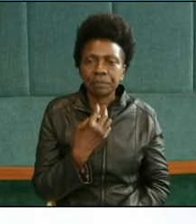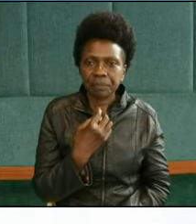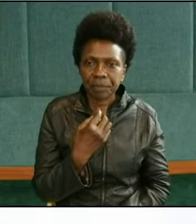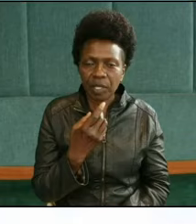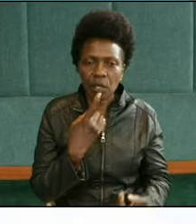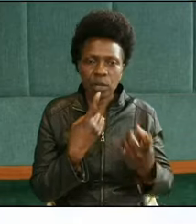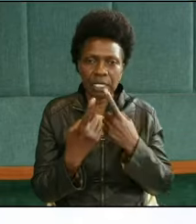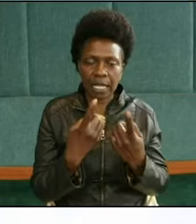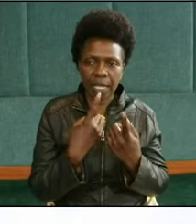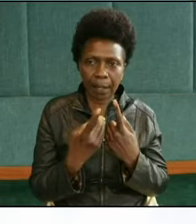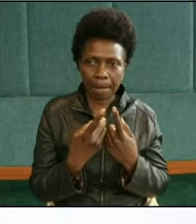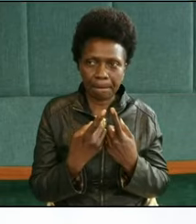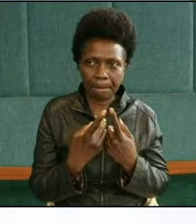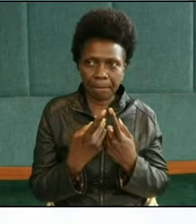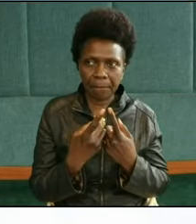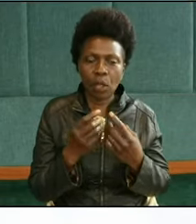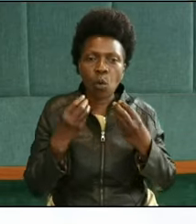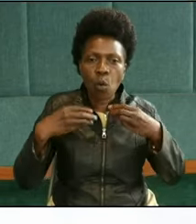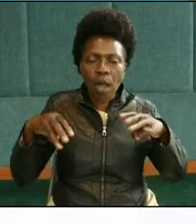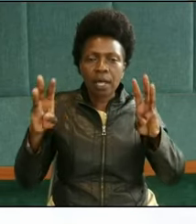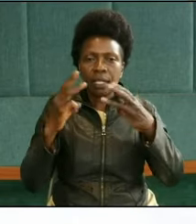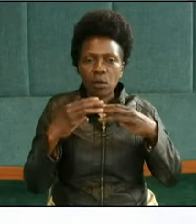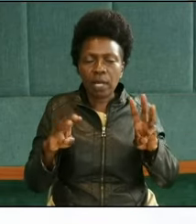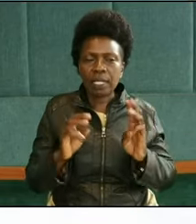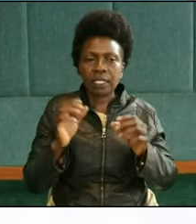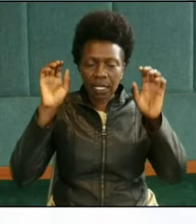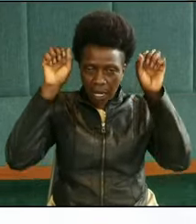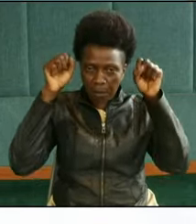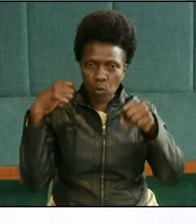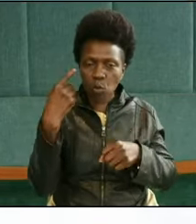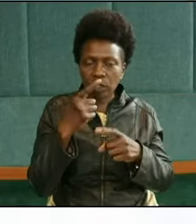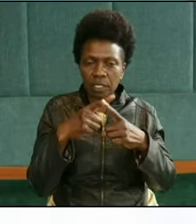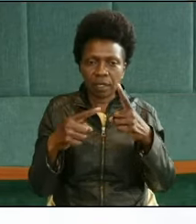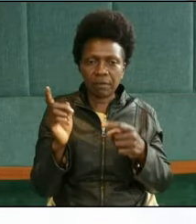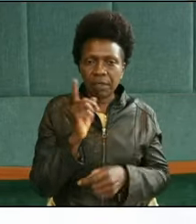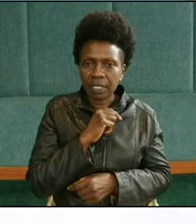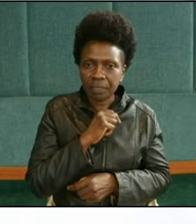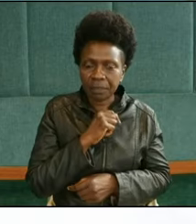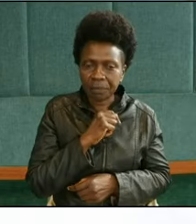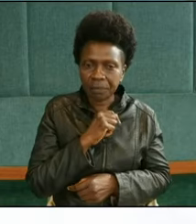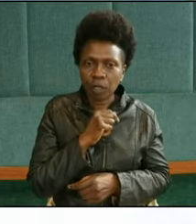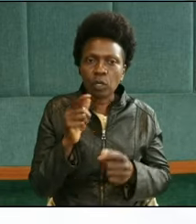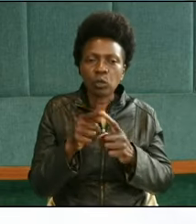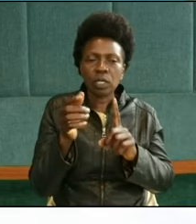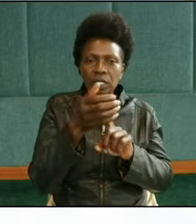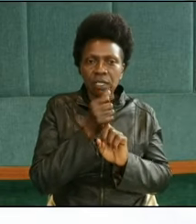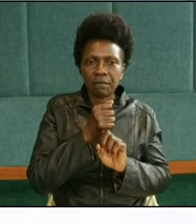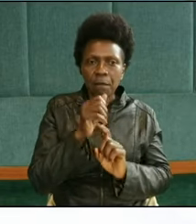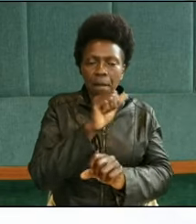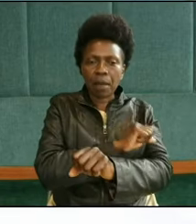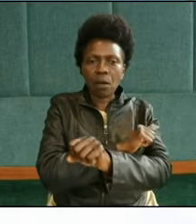they were saying, worthy is the Lamb who was slain to receive